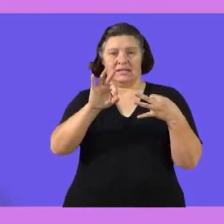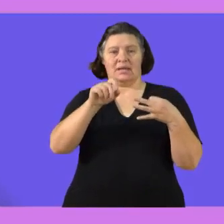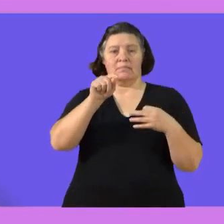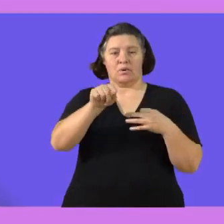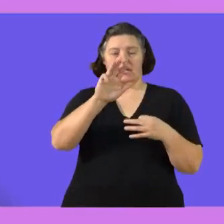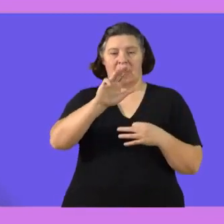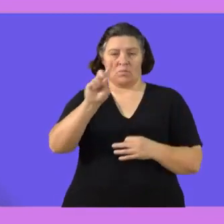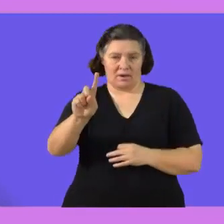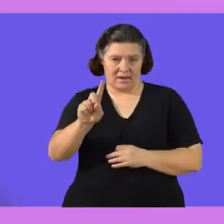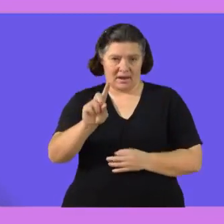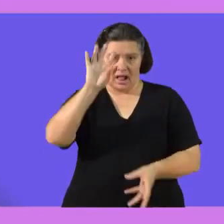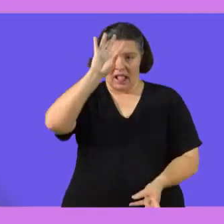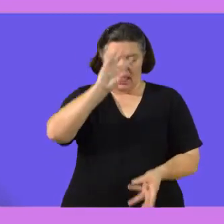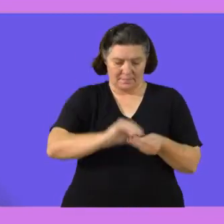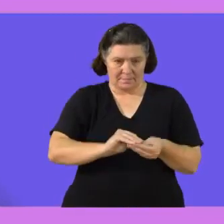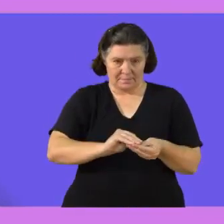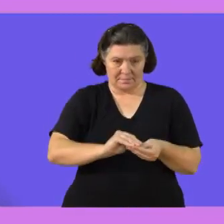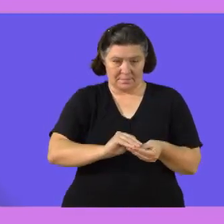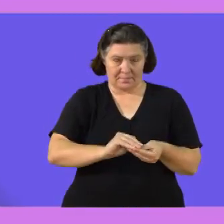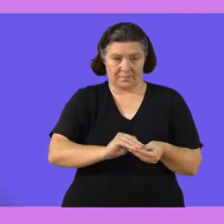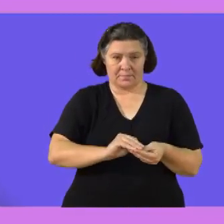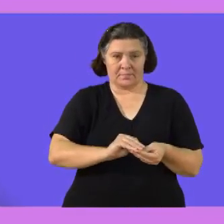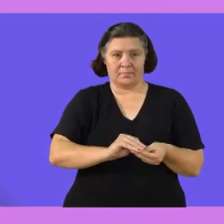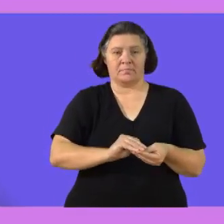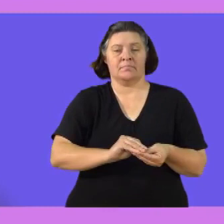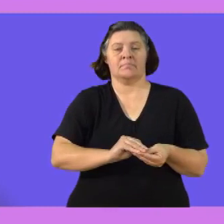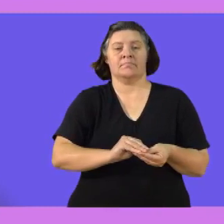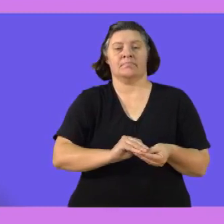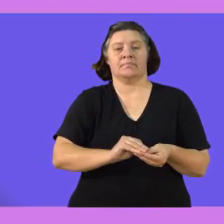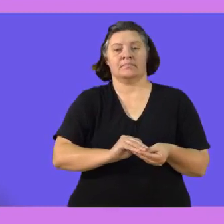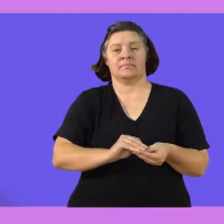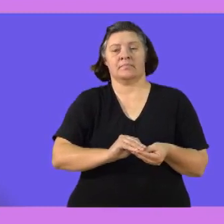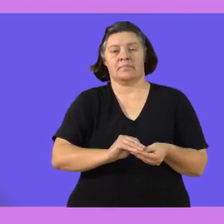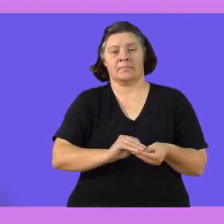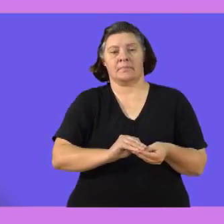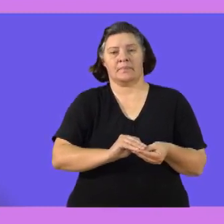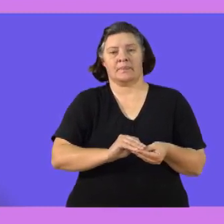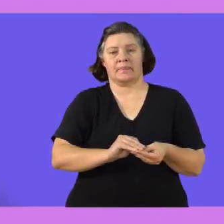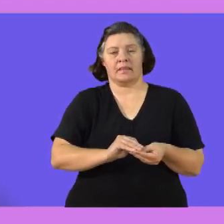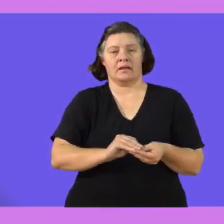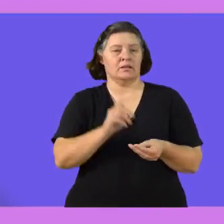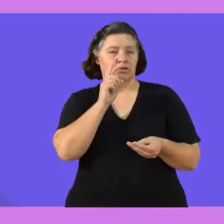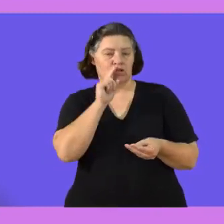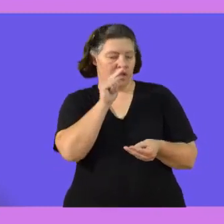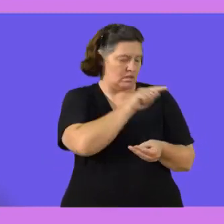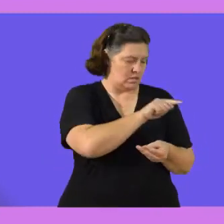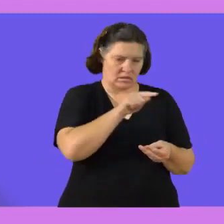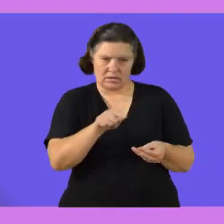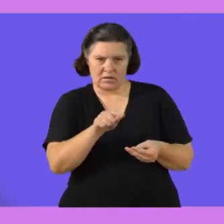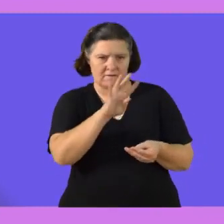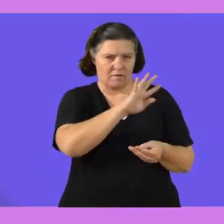and 91 cents. So as soon as I simplify this, let me just double check my answer.